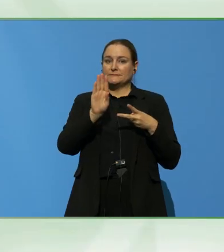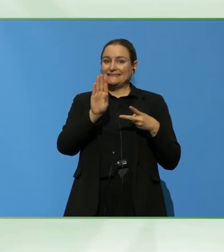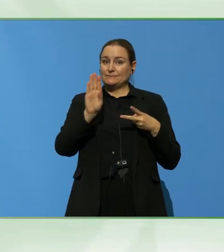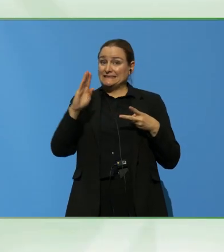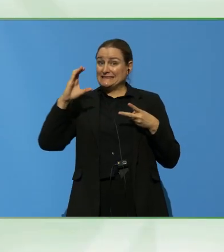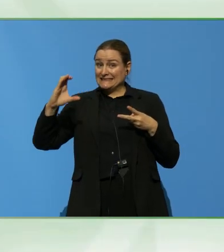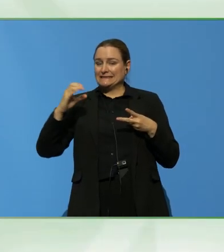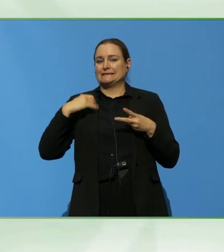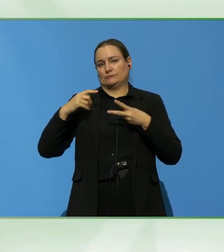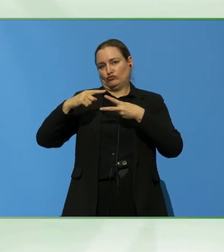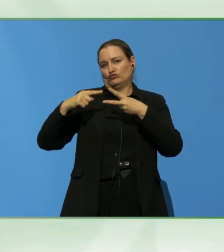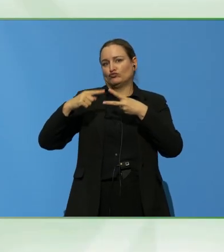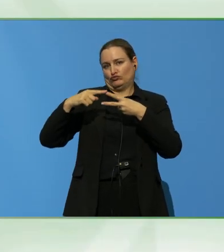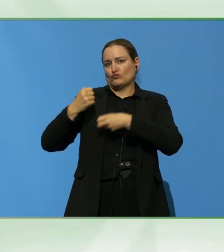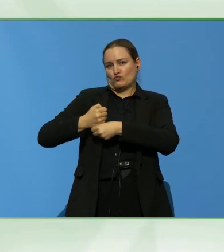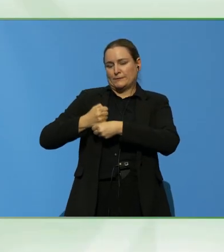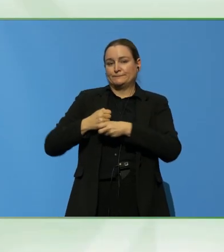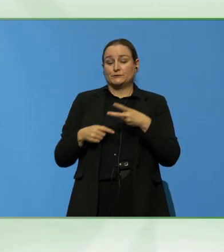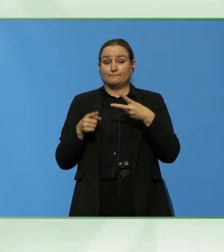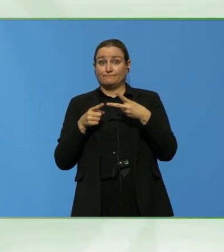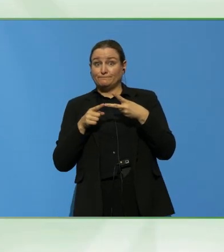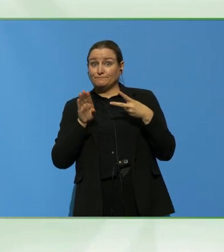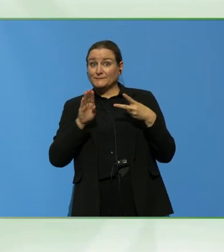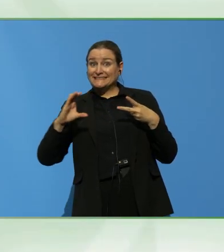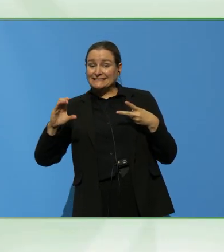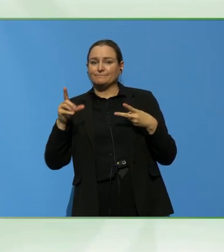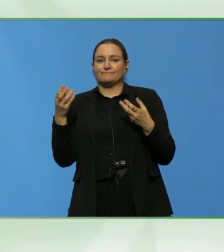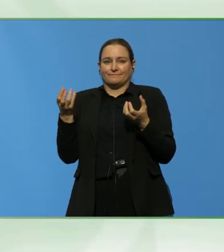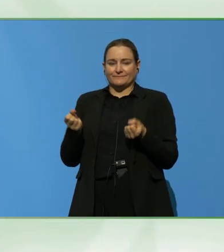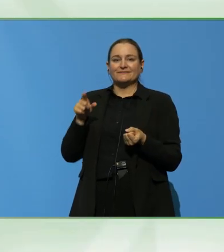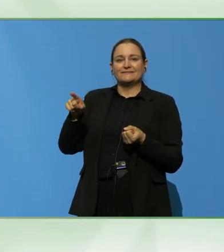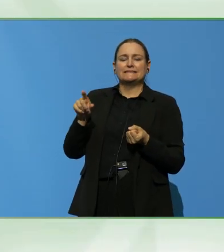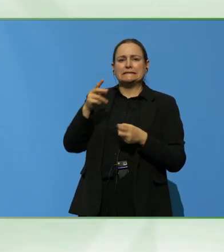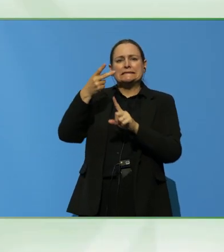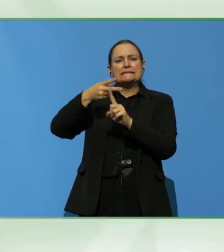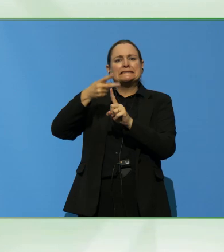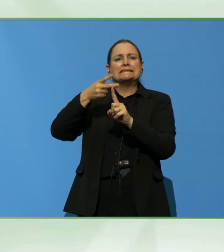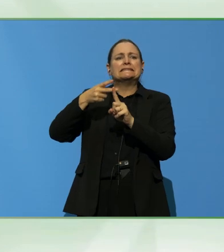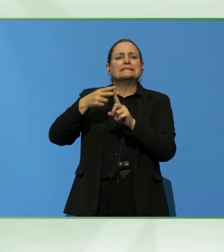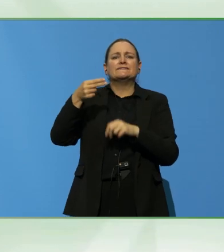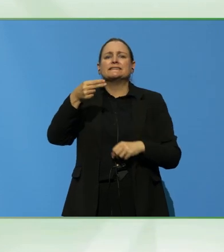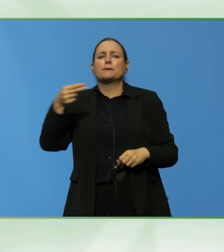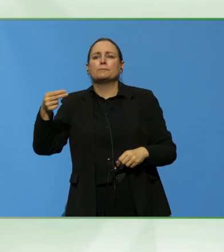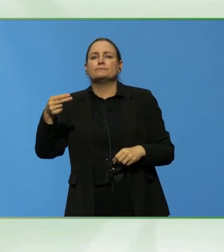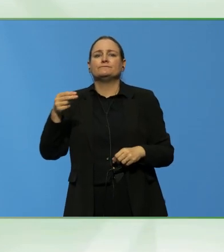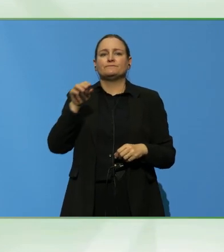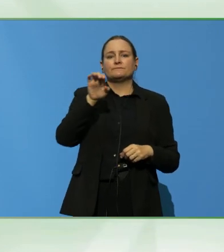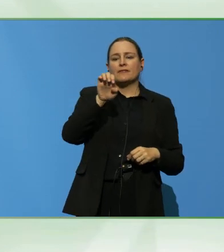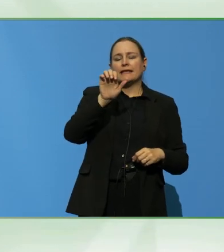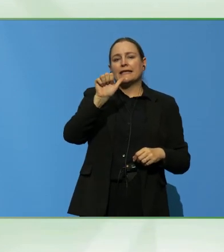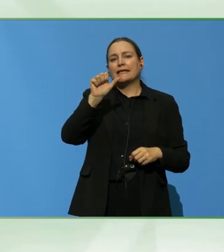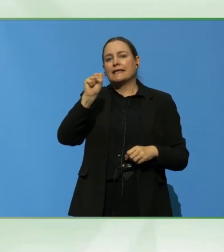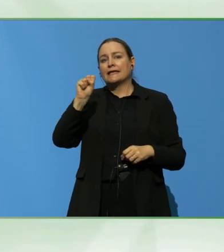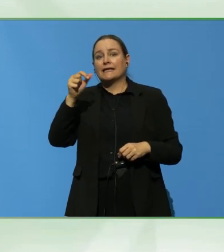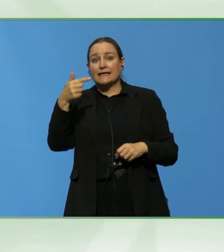And the BBC have a very famous soap called EastEnders. Has anybody heard of it? Yeah?